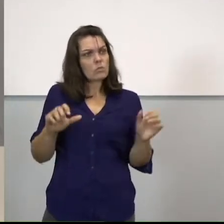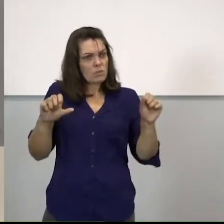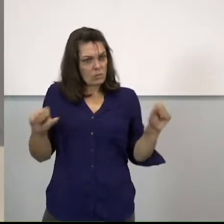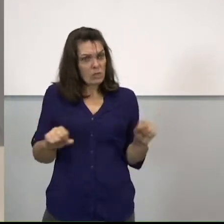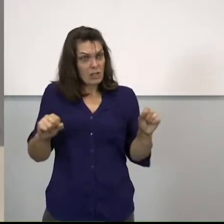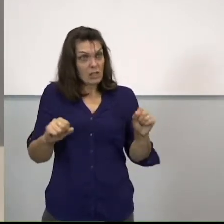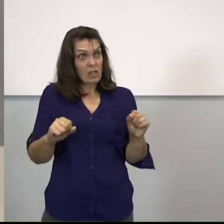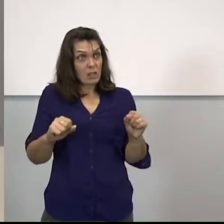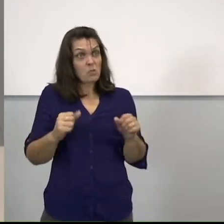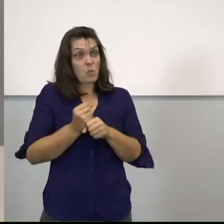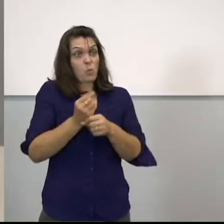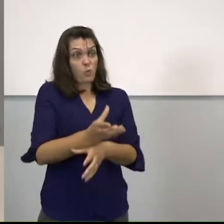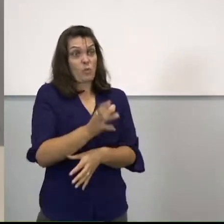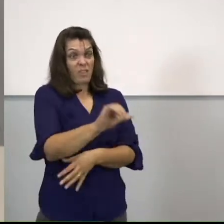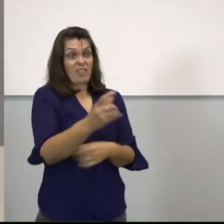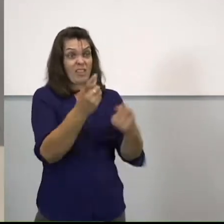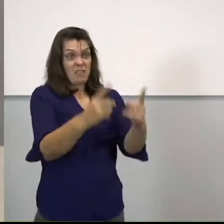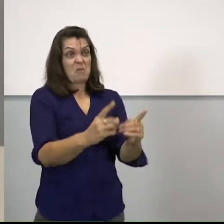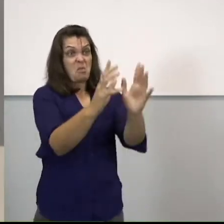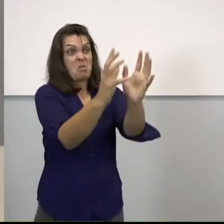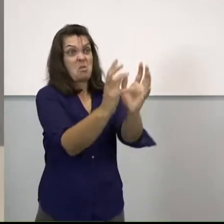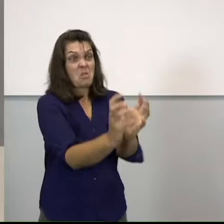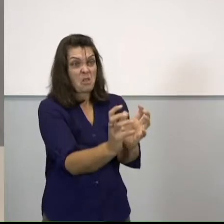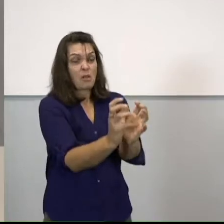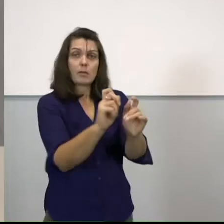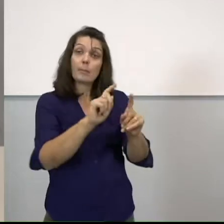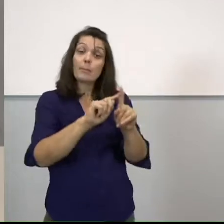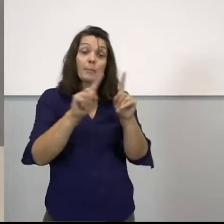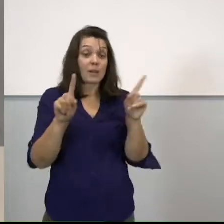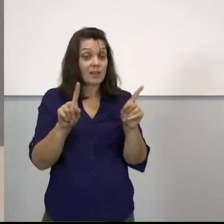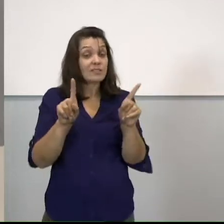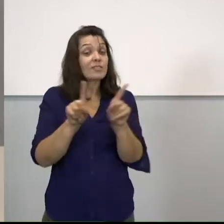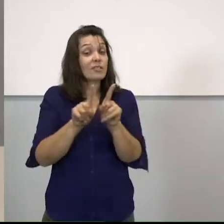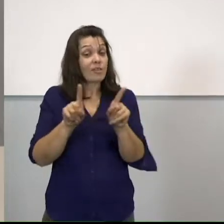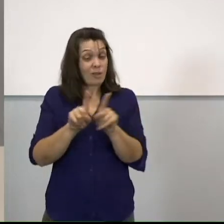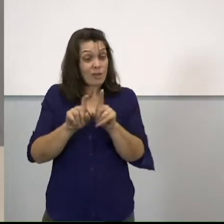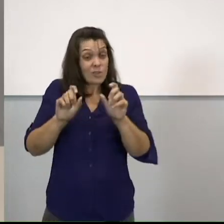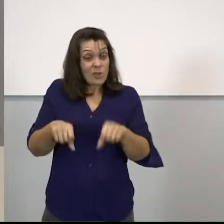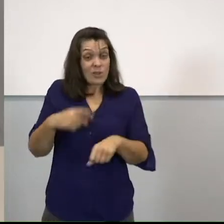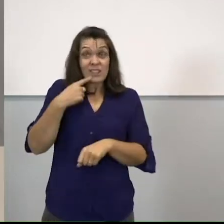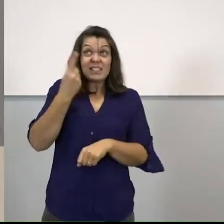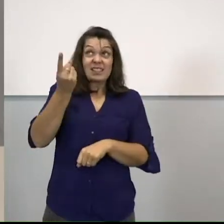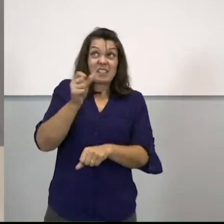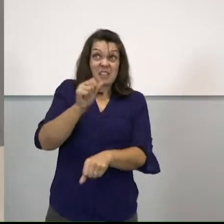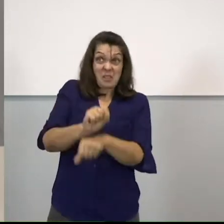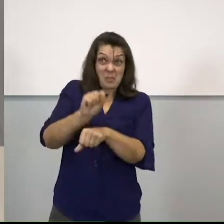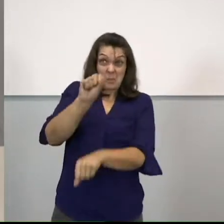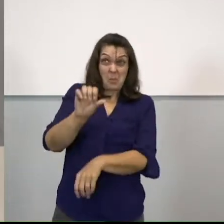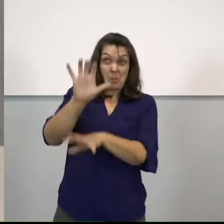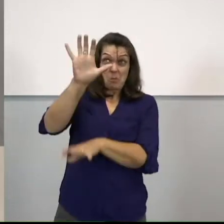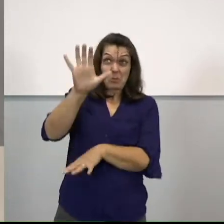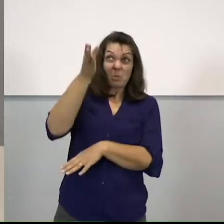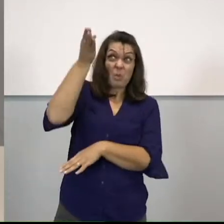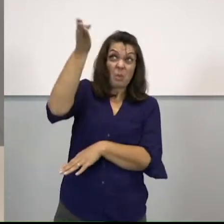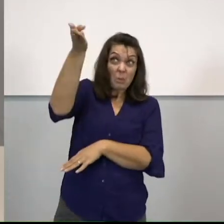tree, but you also can say to this mountain,